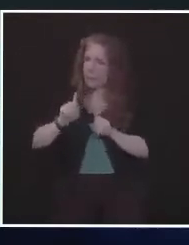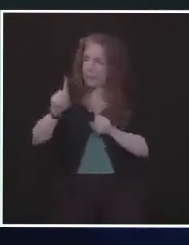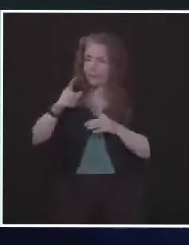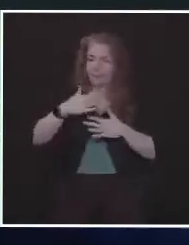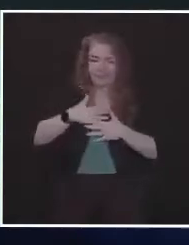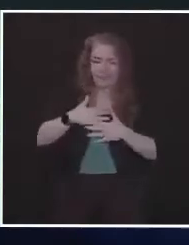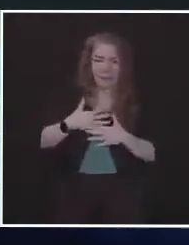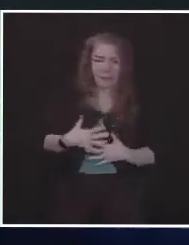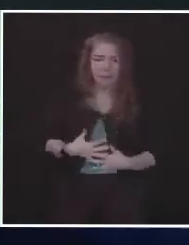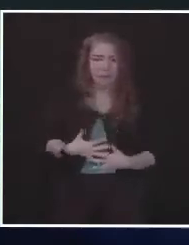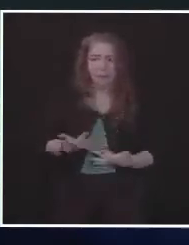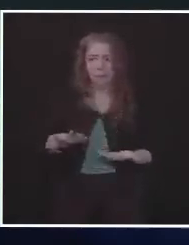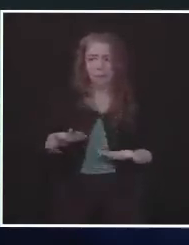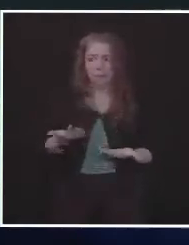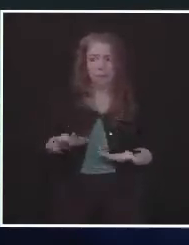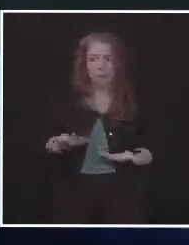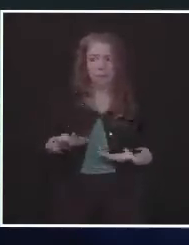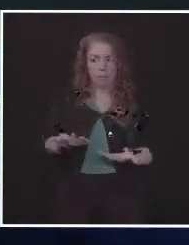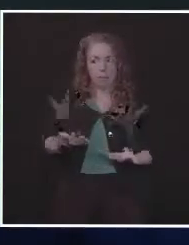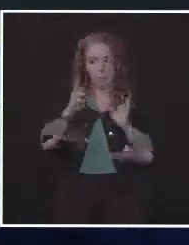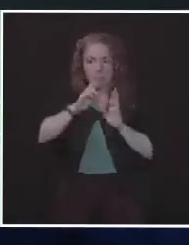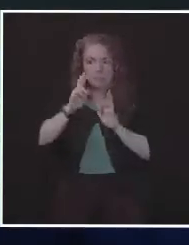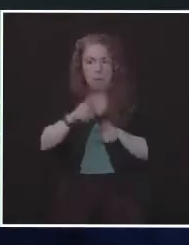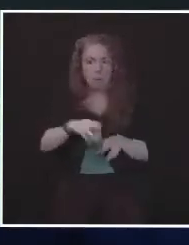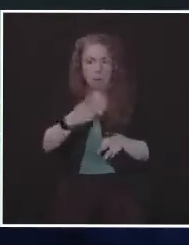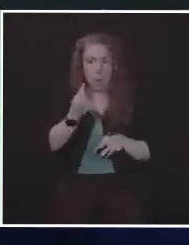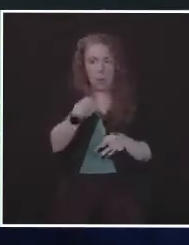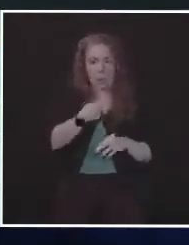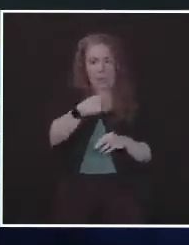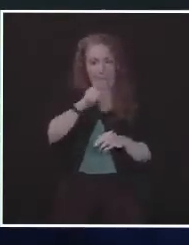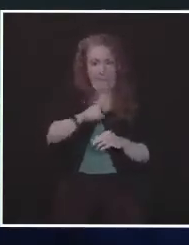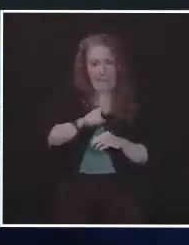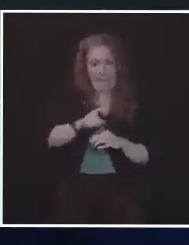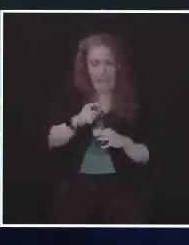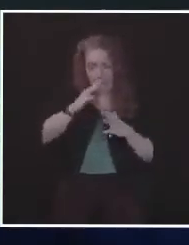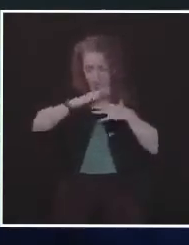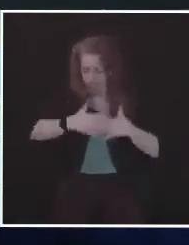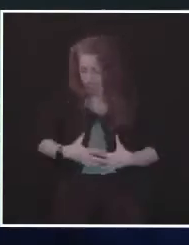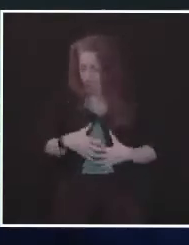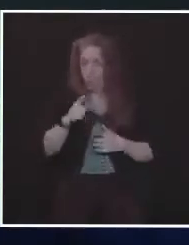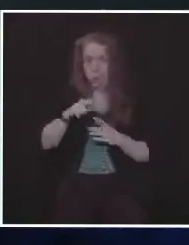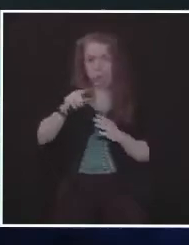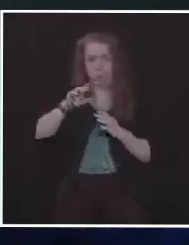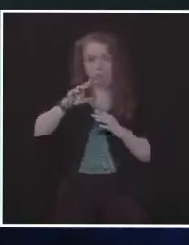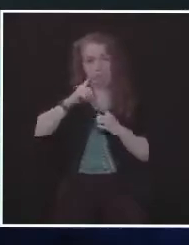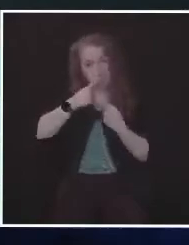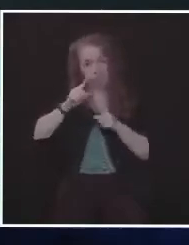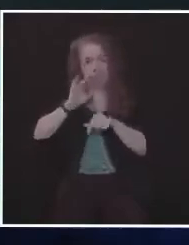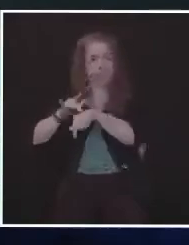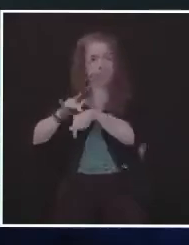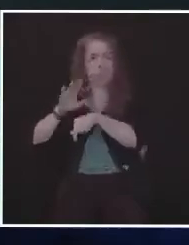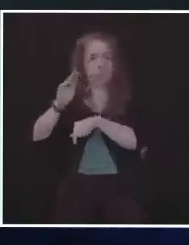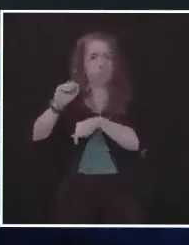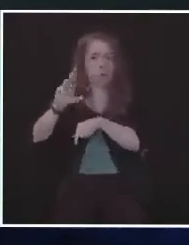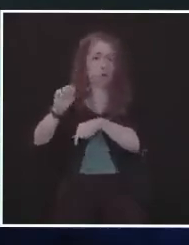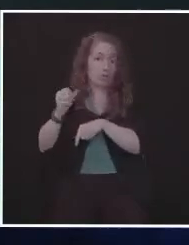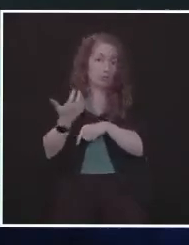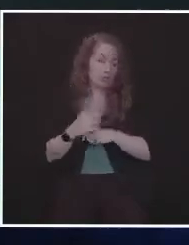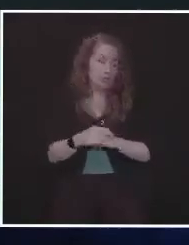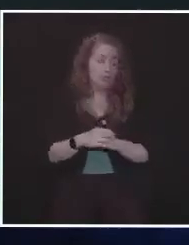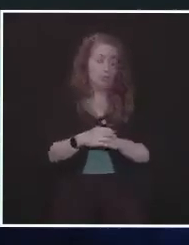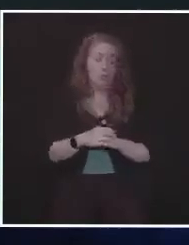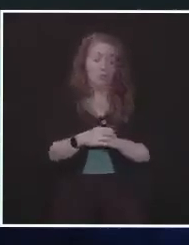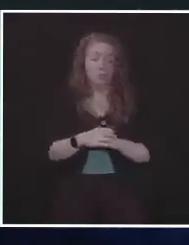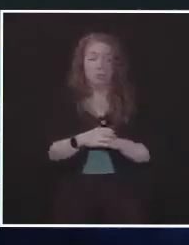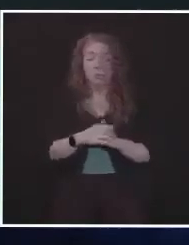protocols that we'll need to develop to be able to go to Mars. And so, one of our goals, and Pam talks about